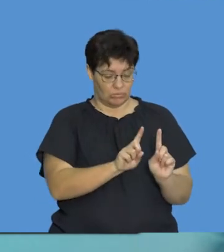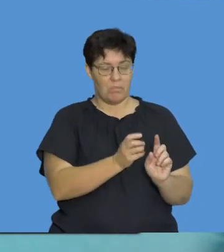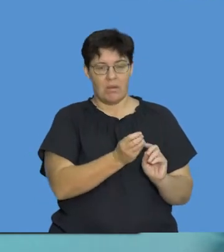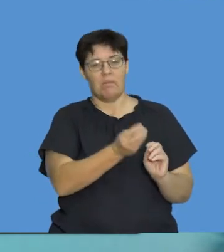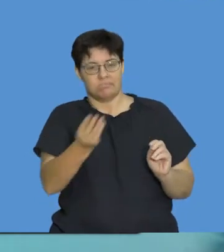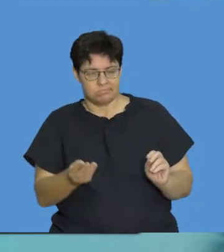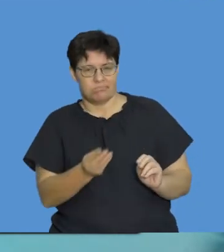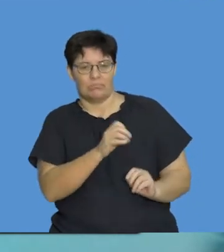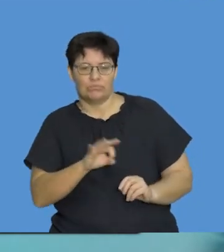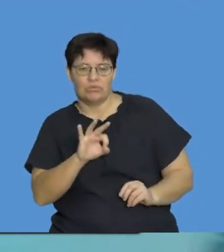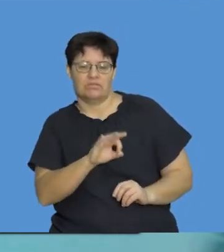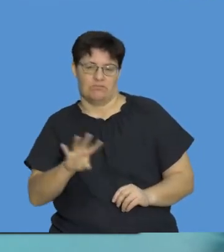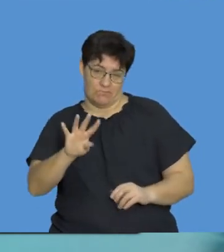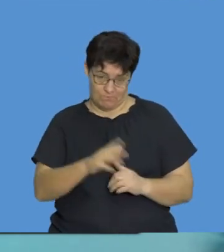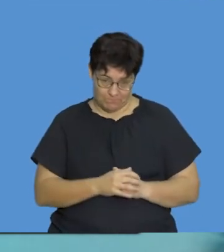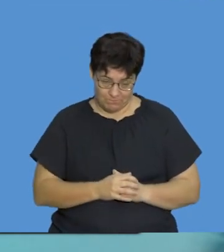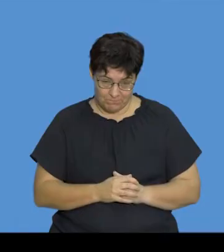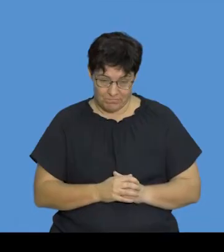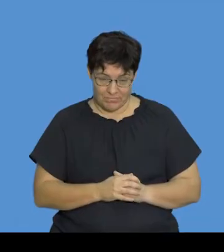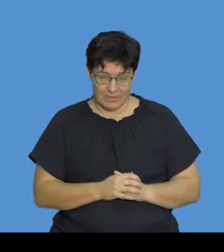just jump right into it. So